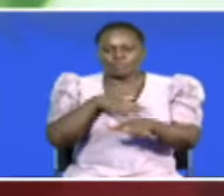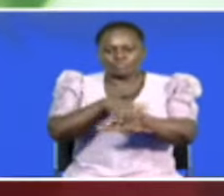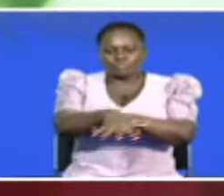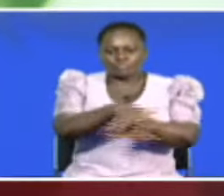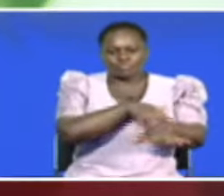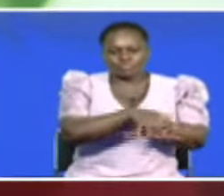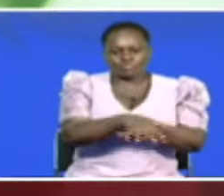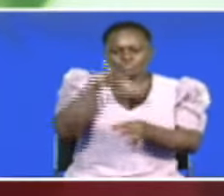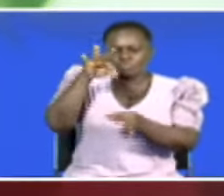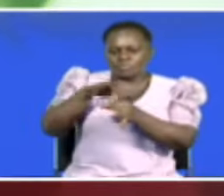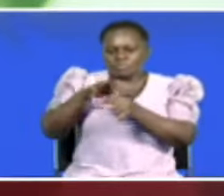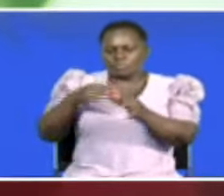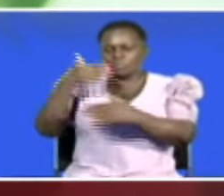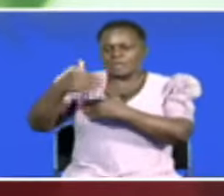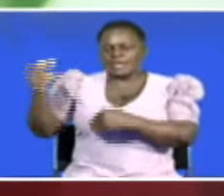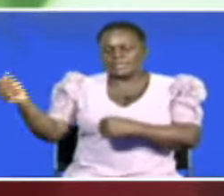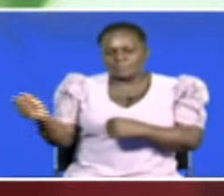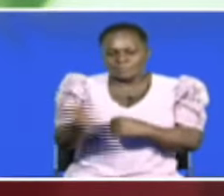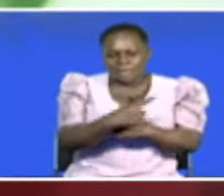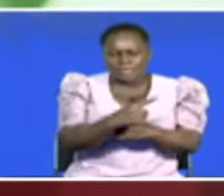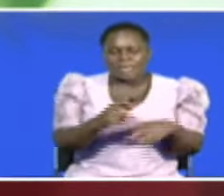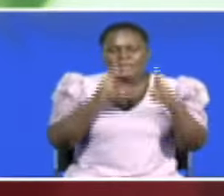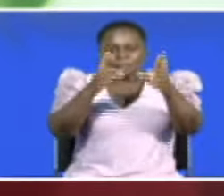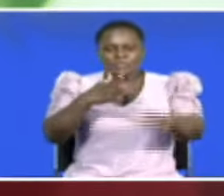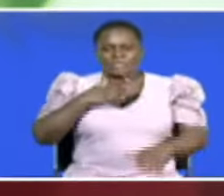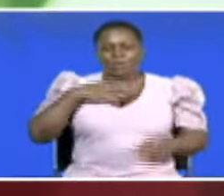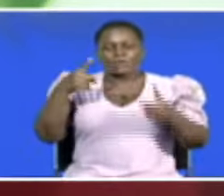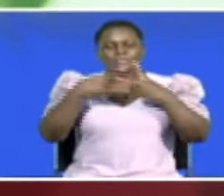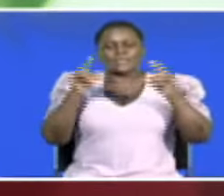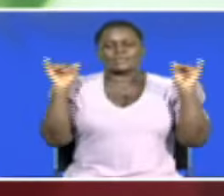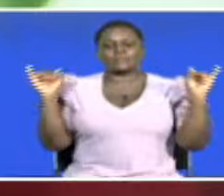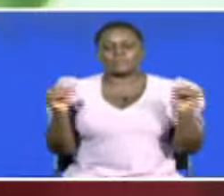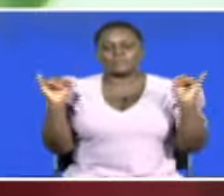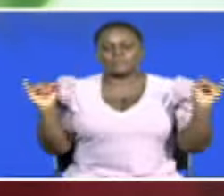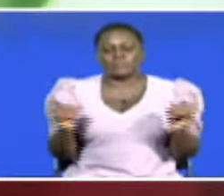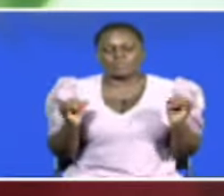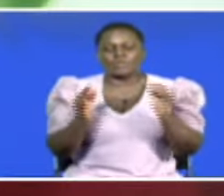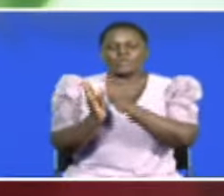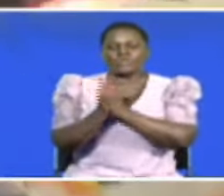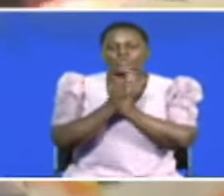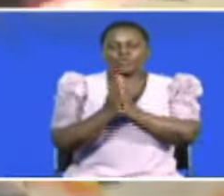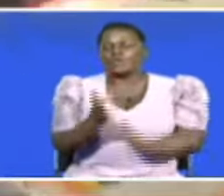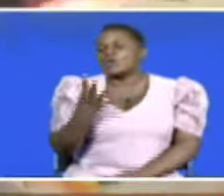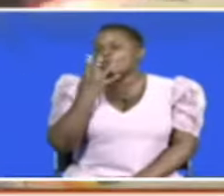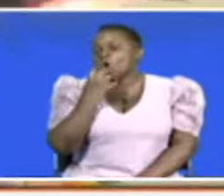grassroots polls next month. Tobias Changi starts our bulletin tonight with that story.